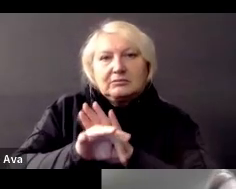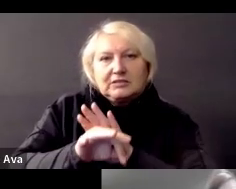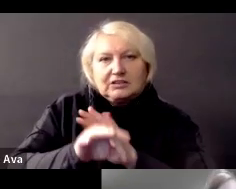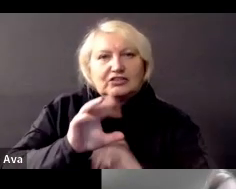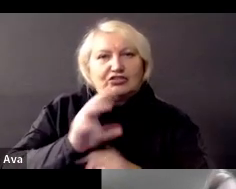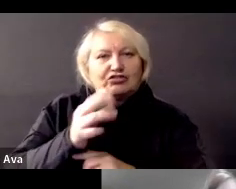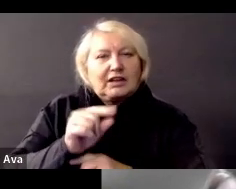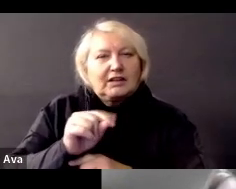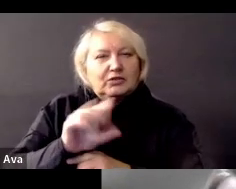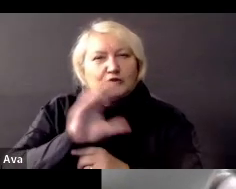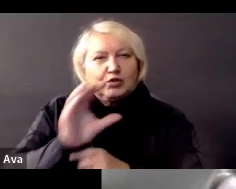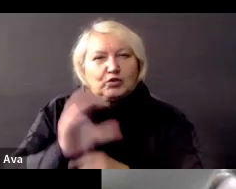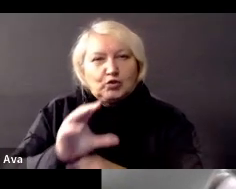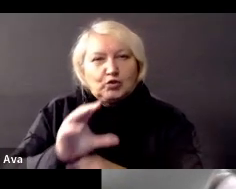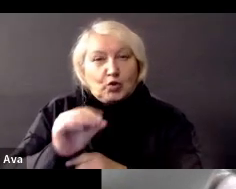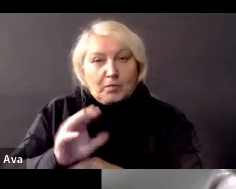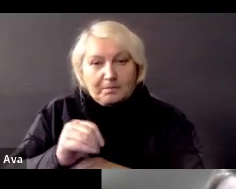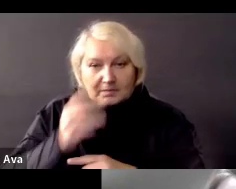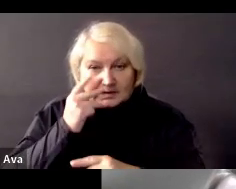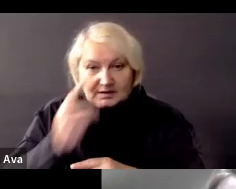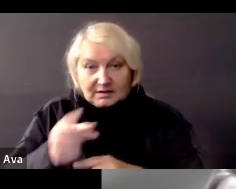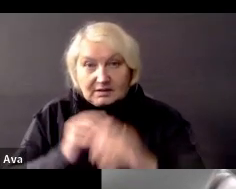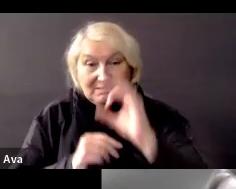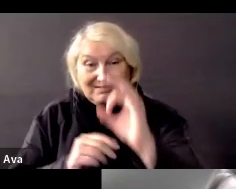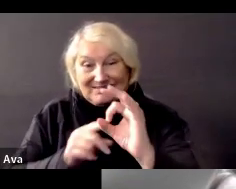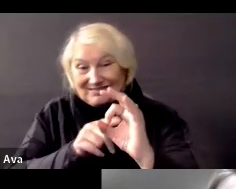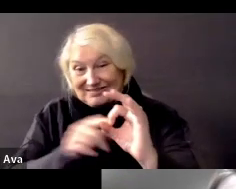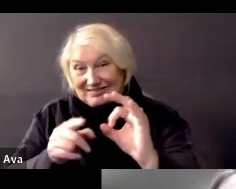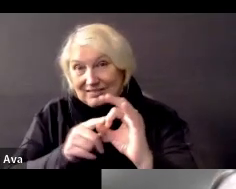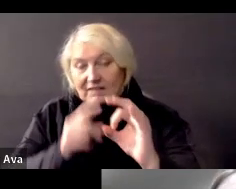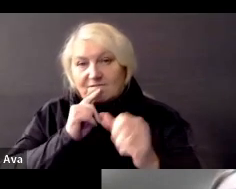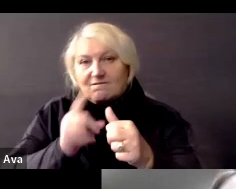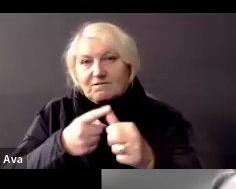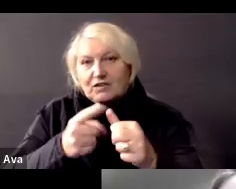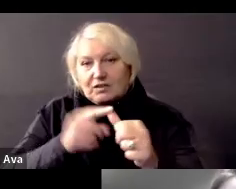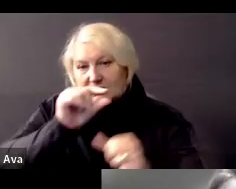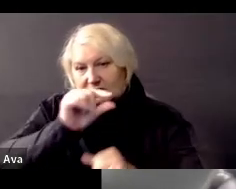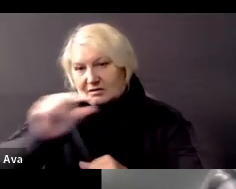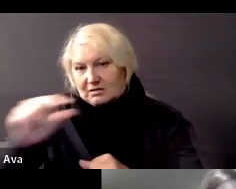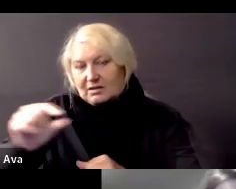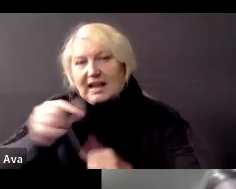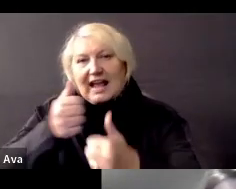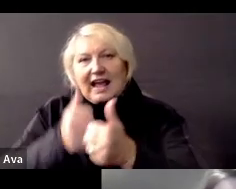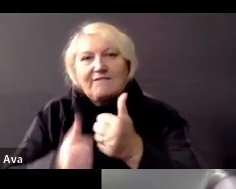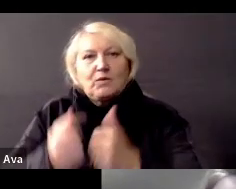your Zoom toolbar and choosing the first button labeled Everyone.